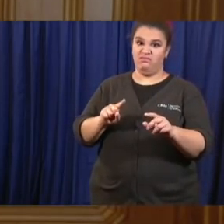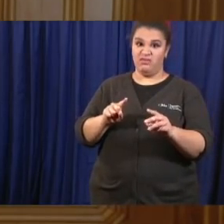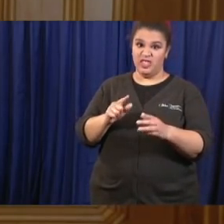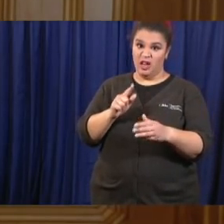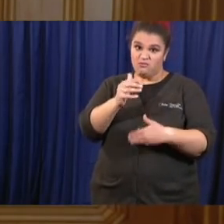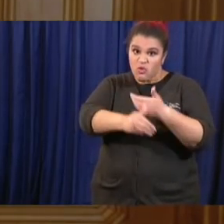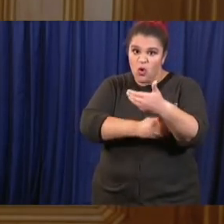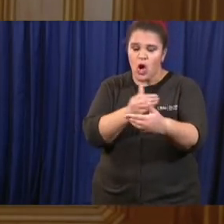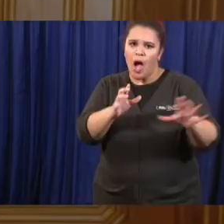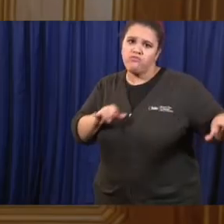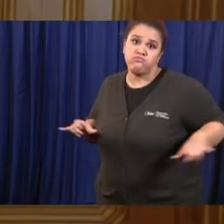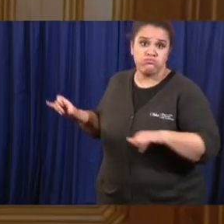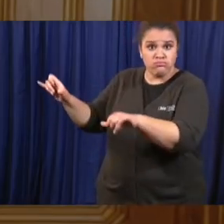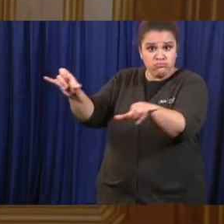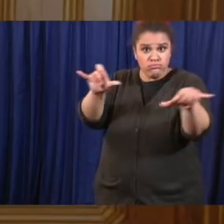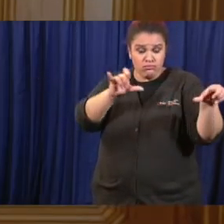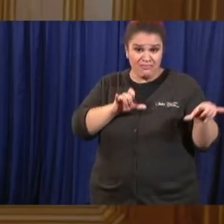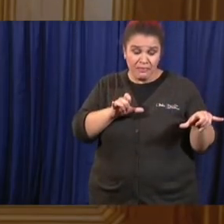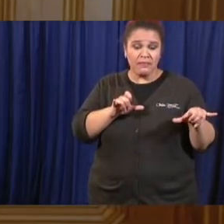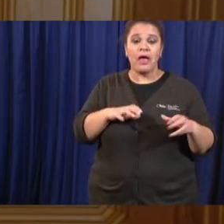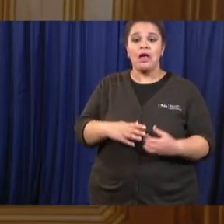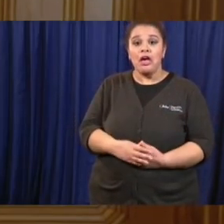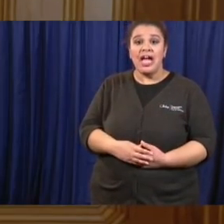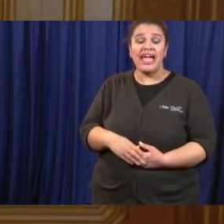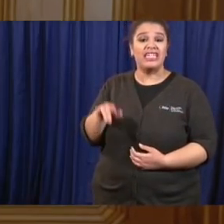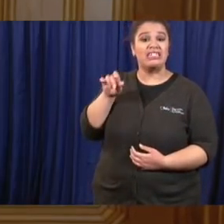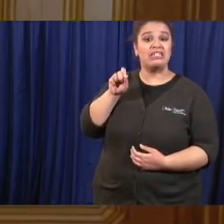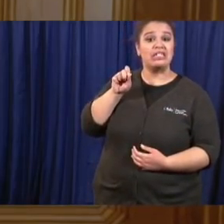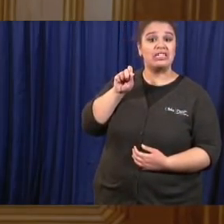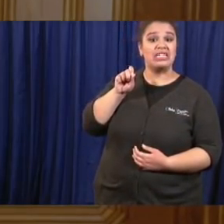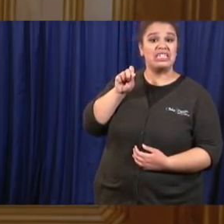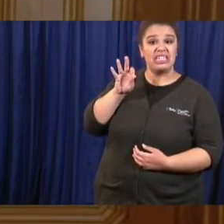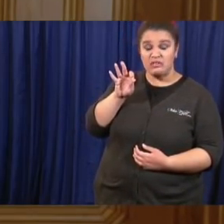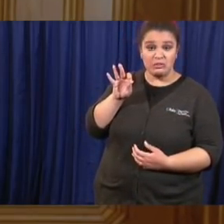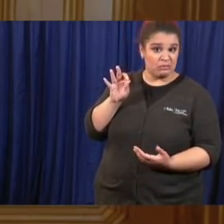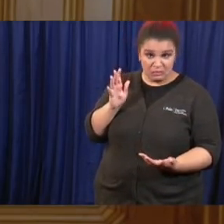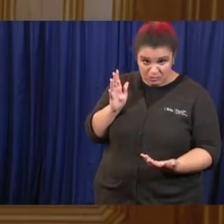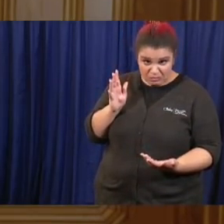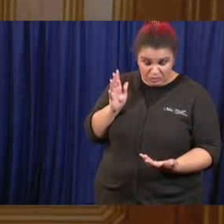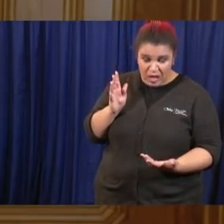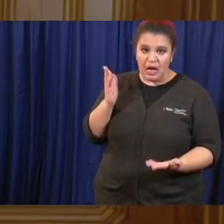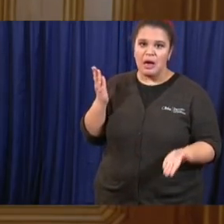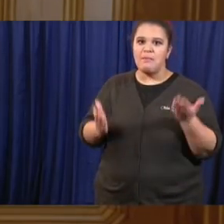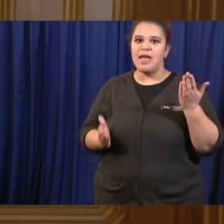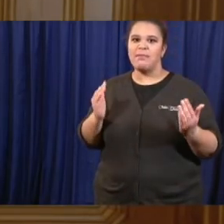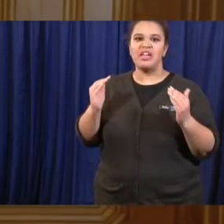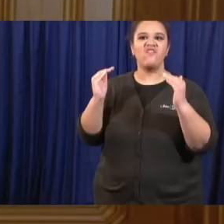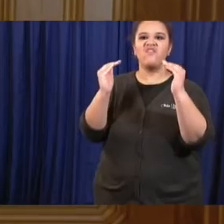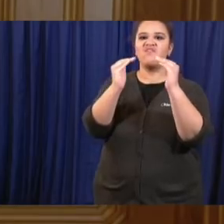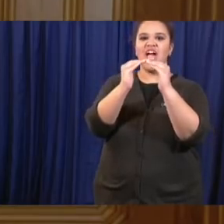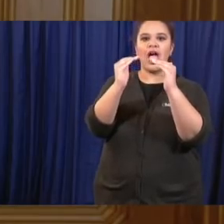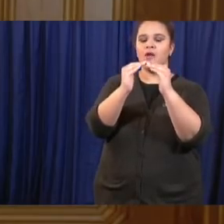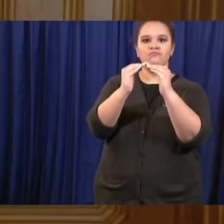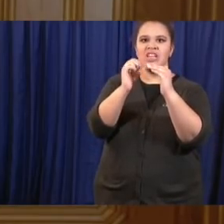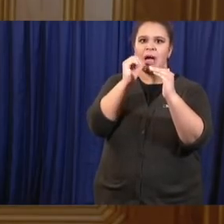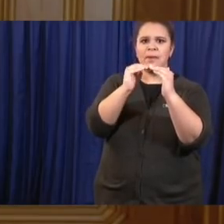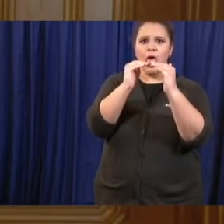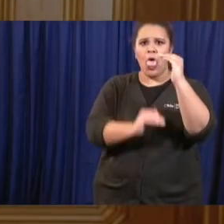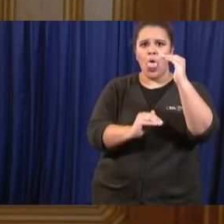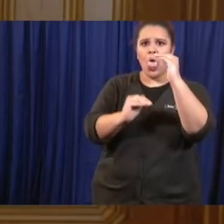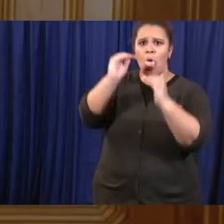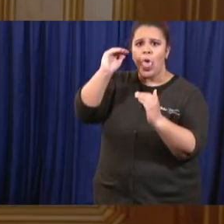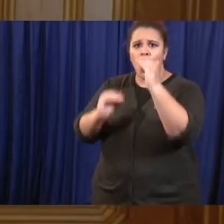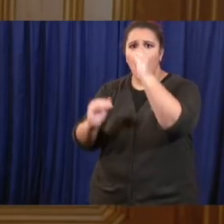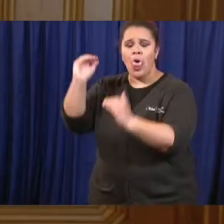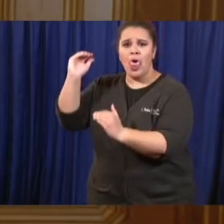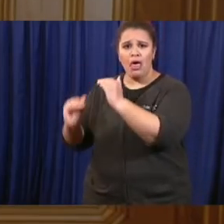that, wouldn't Ohio have a patchwork of policies and possibly uneven, fairness issues statewide? The